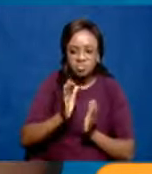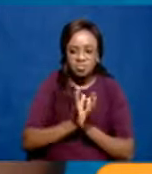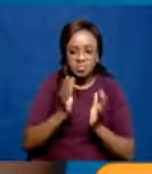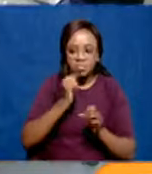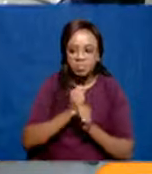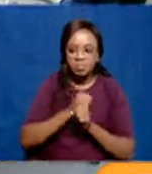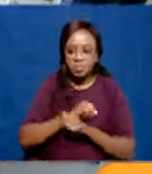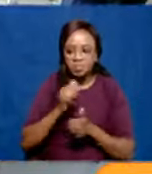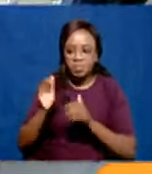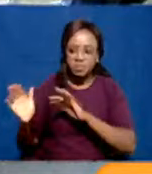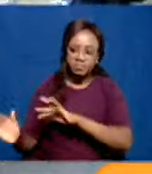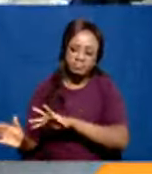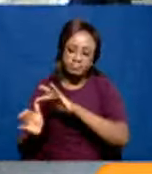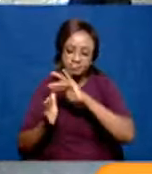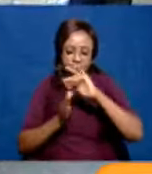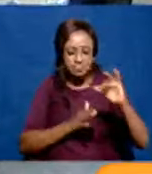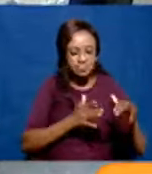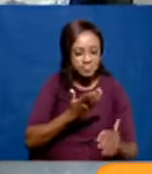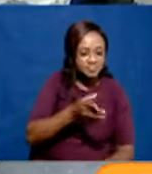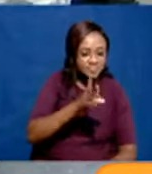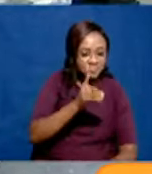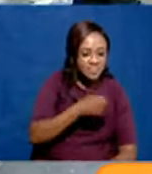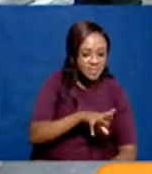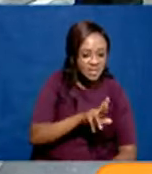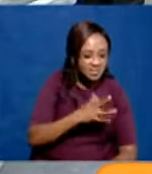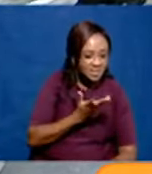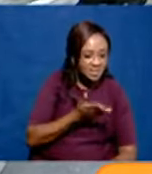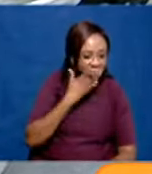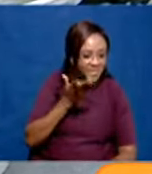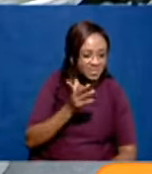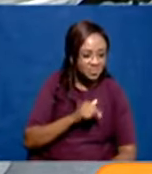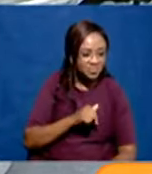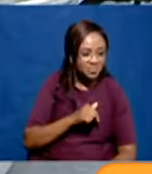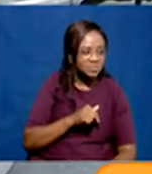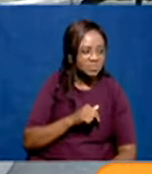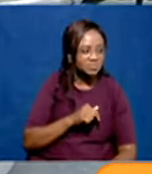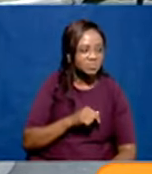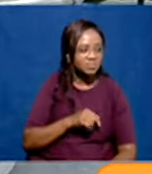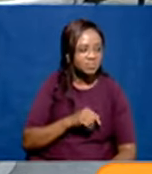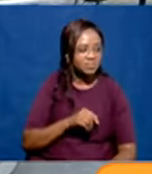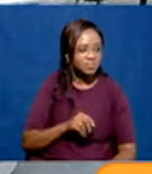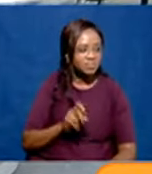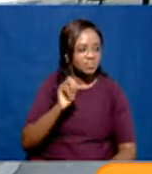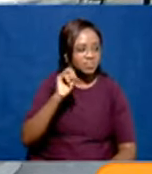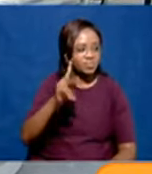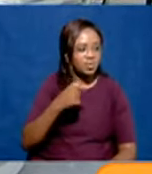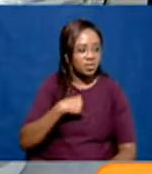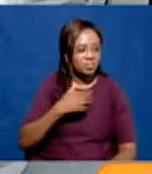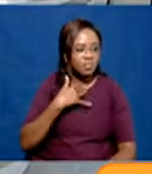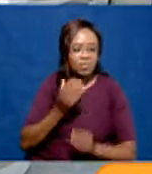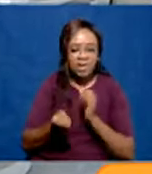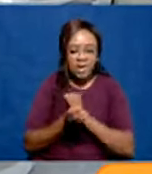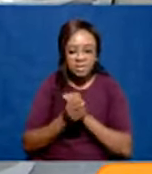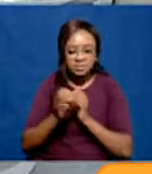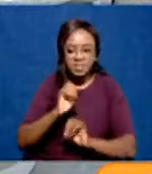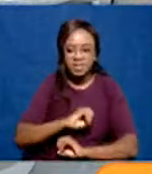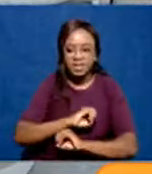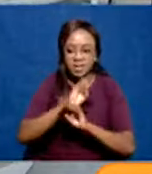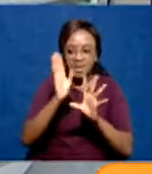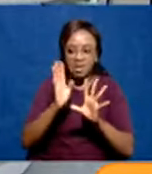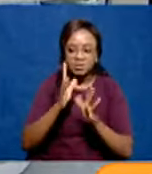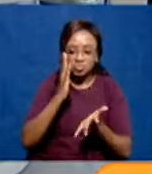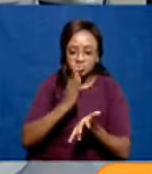Dari. And thanks. I'd like to clarify some things here. Yeah. We talked about preparation of facilities. I do